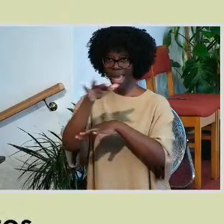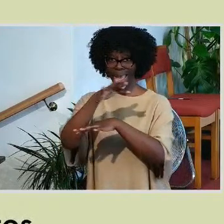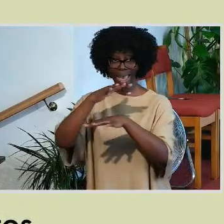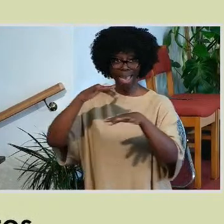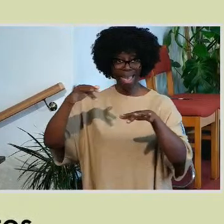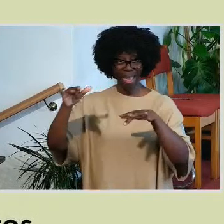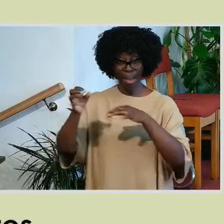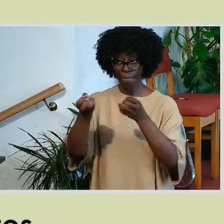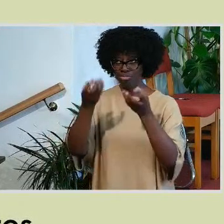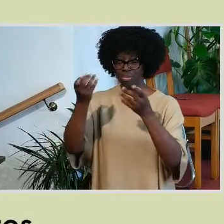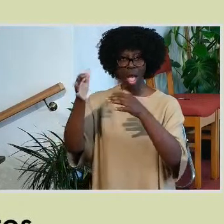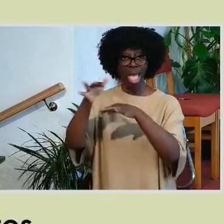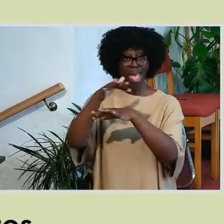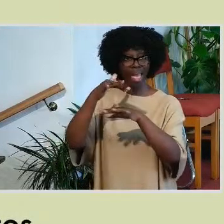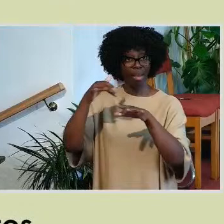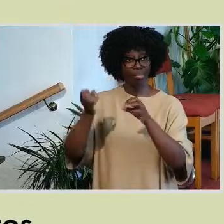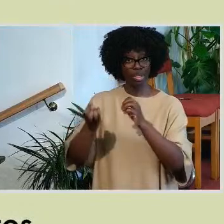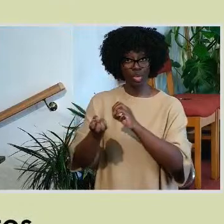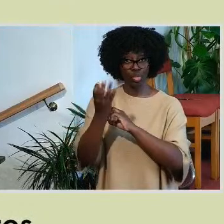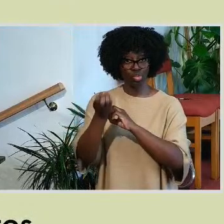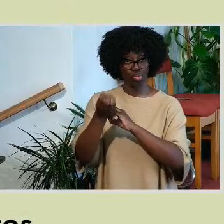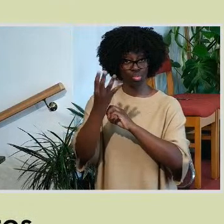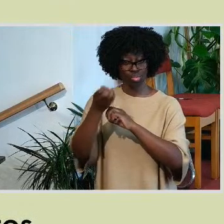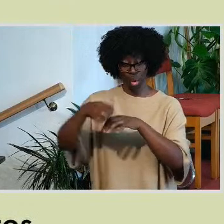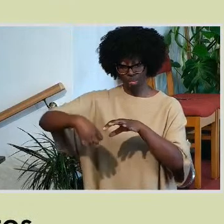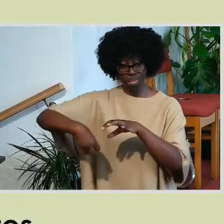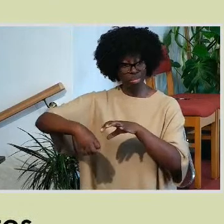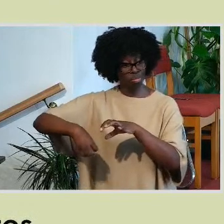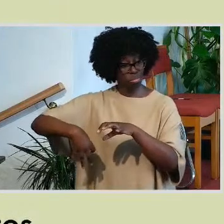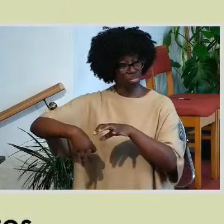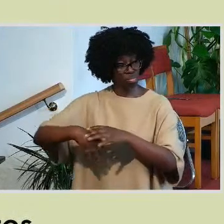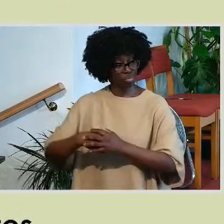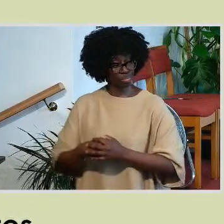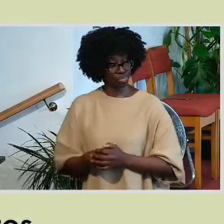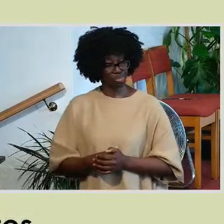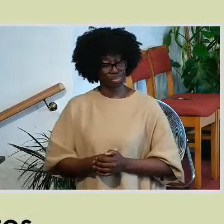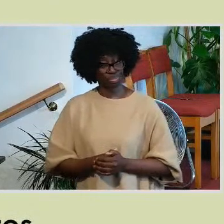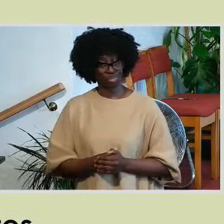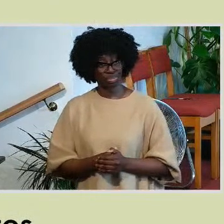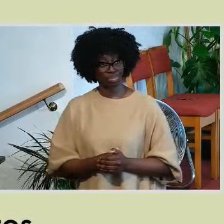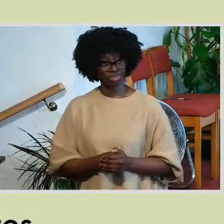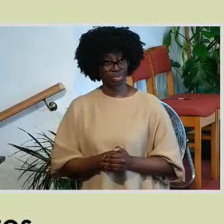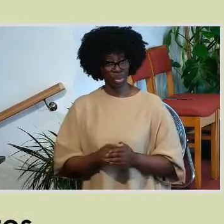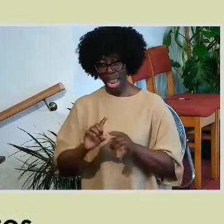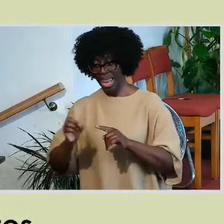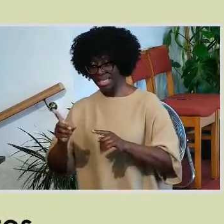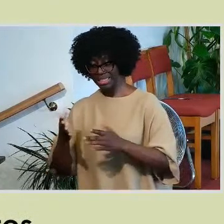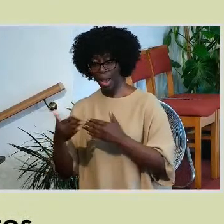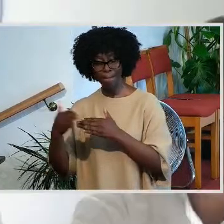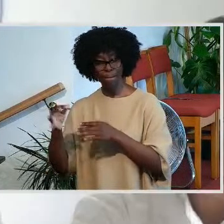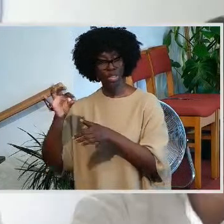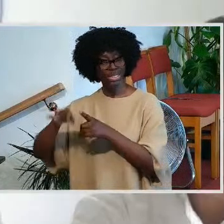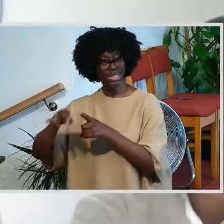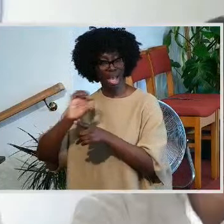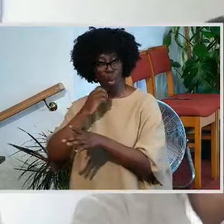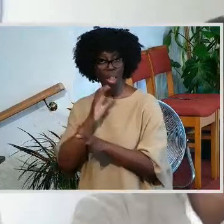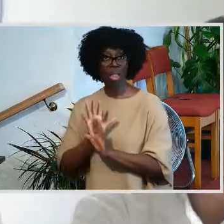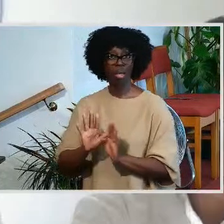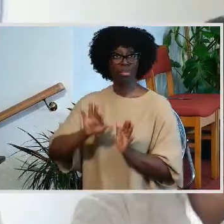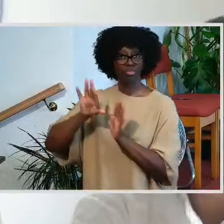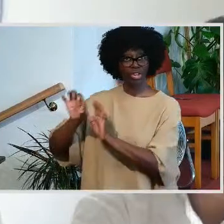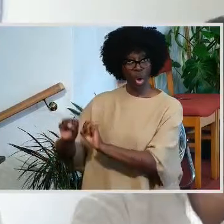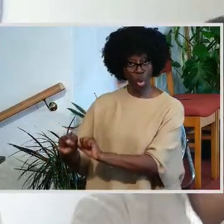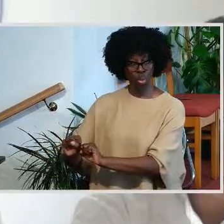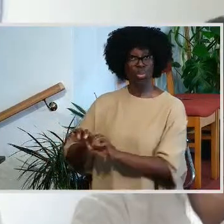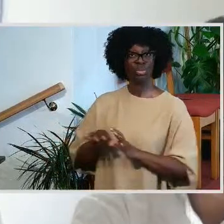that put you at a risk of dementia. So I'll go through some of them in a little more detail. I won't go through all of them. So the